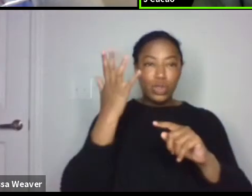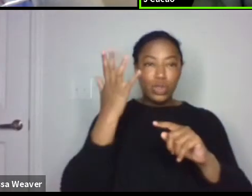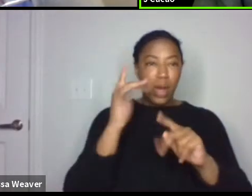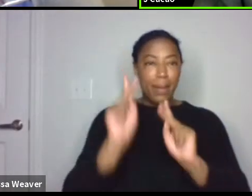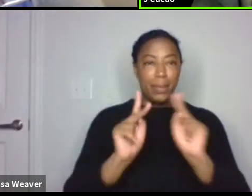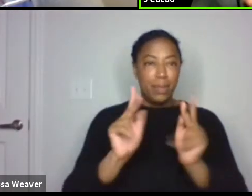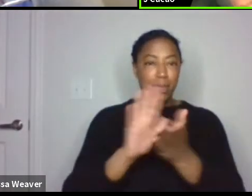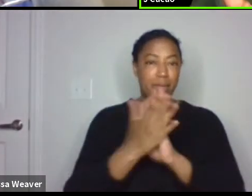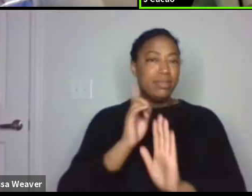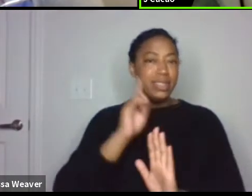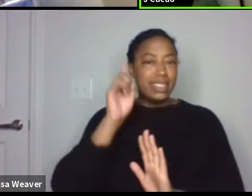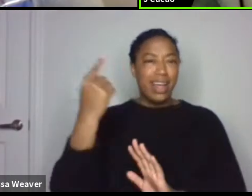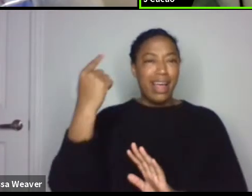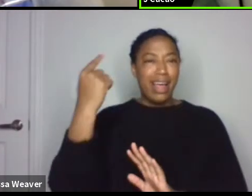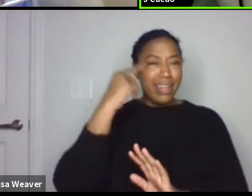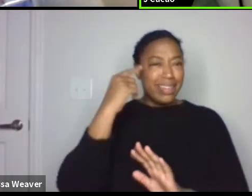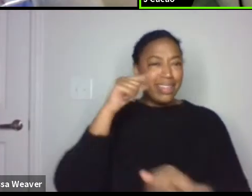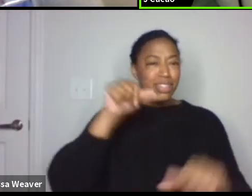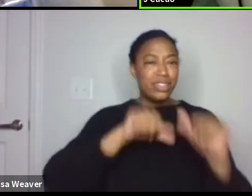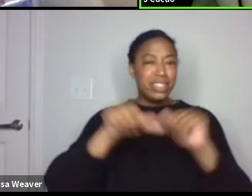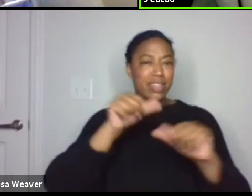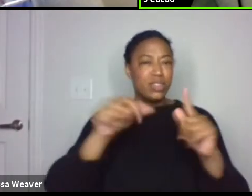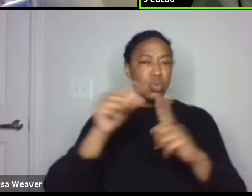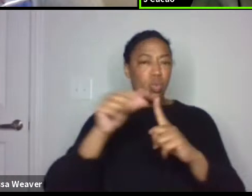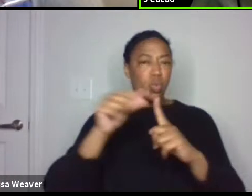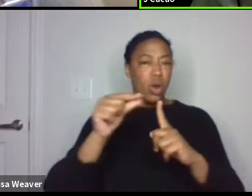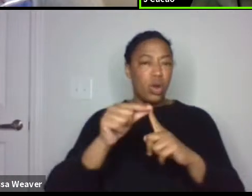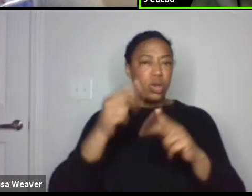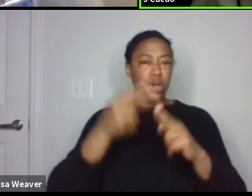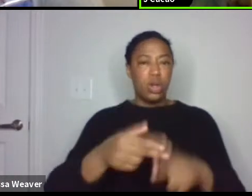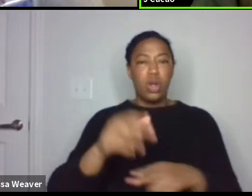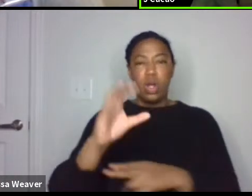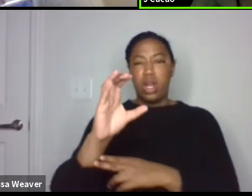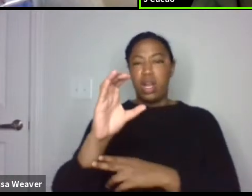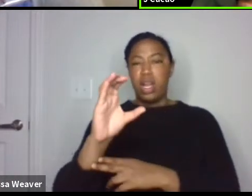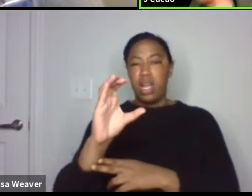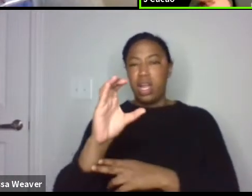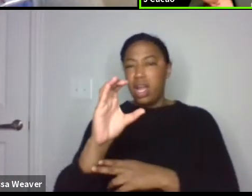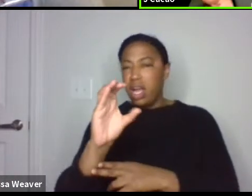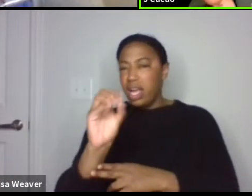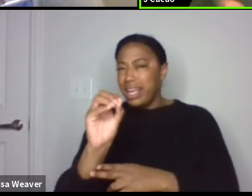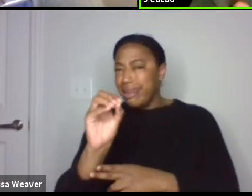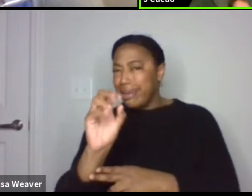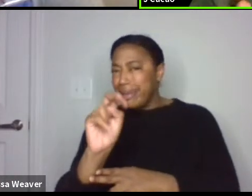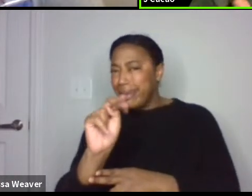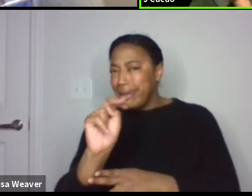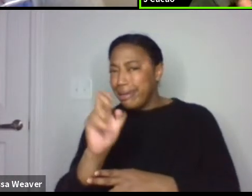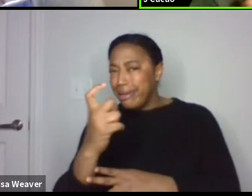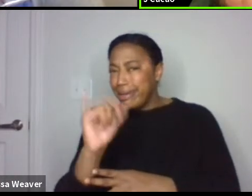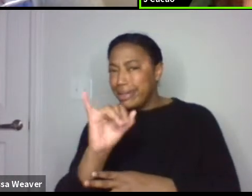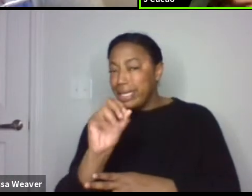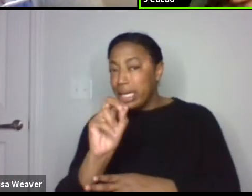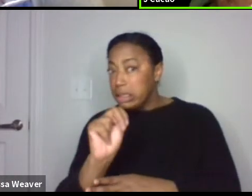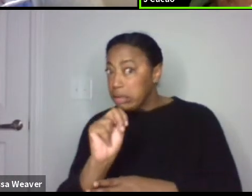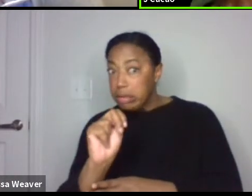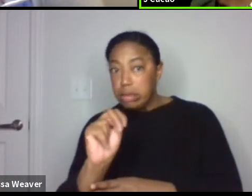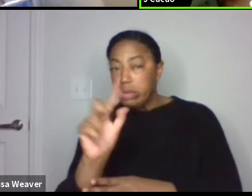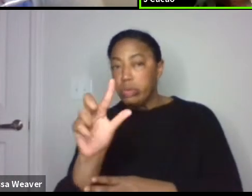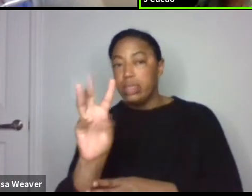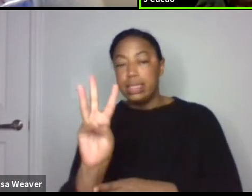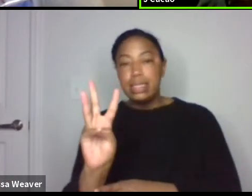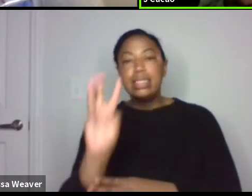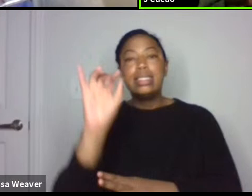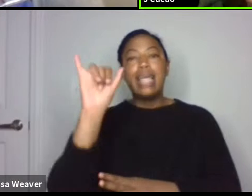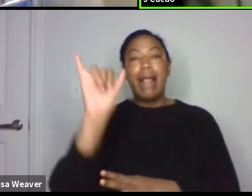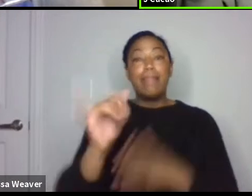become deaf. I believe there's a scientific term called connexin 26. It's like something in the genes. That is